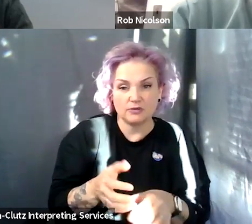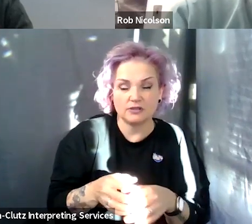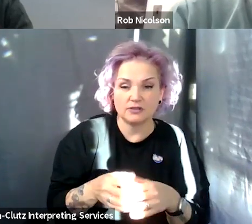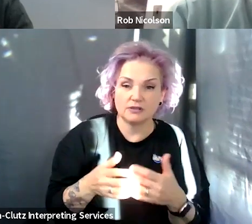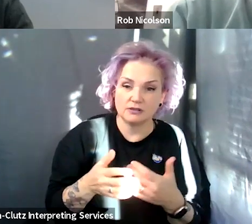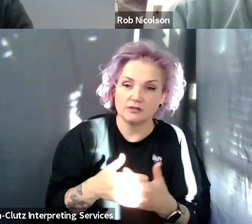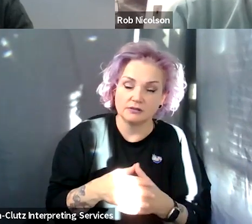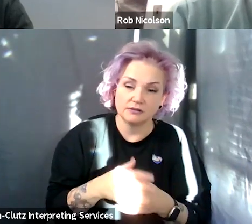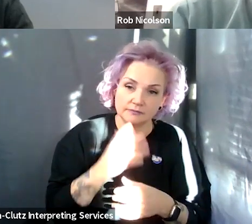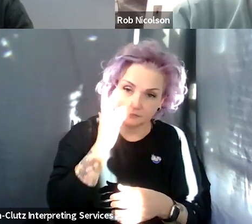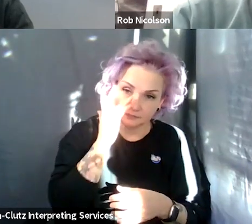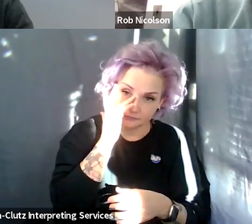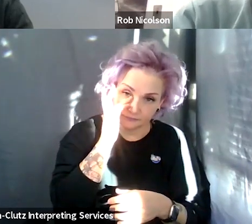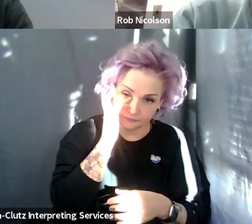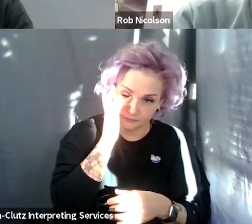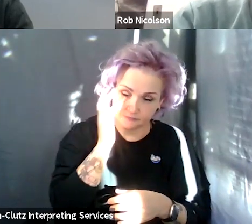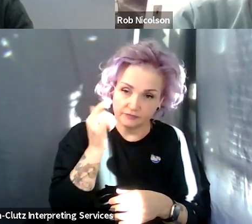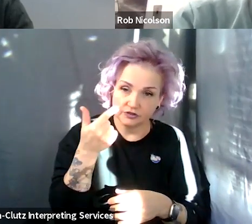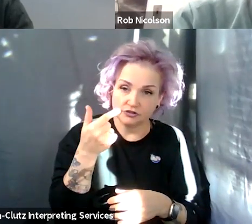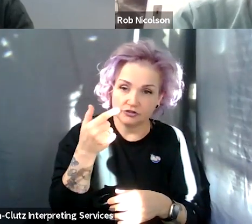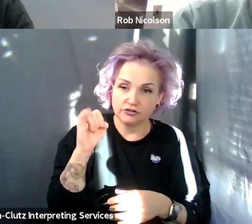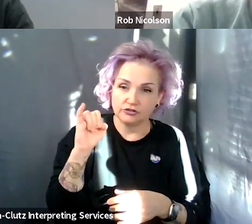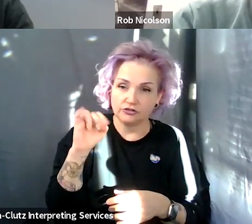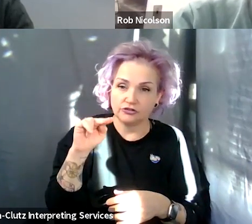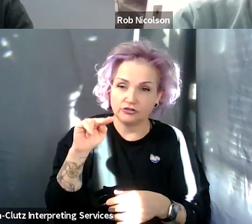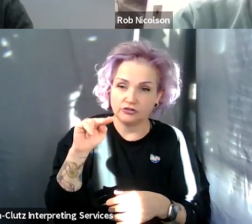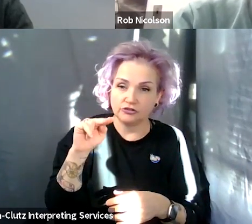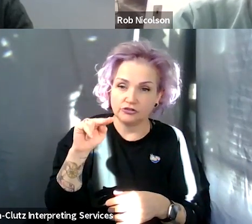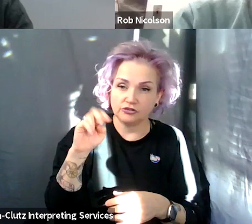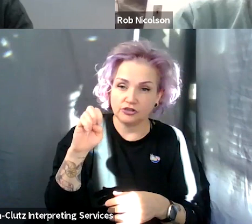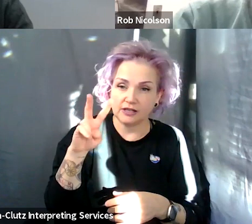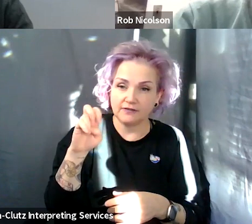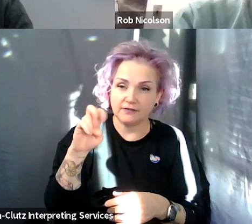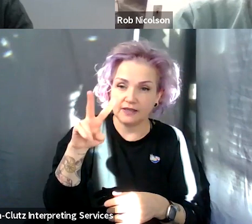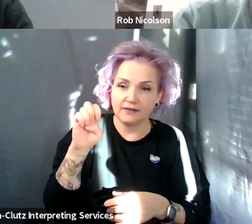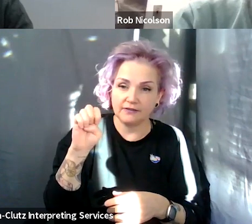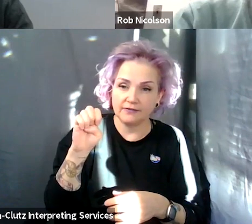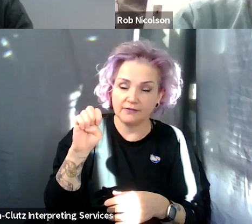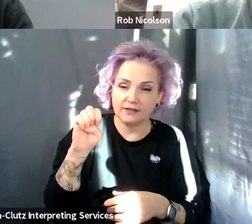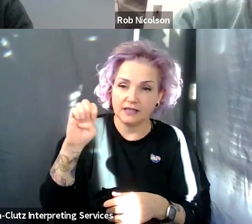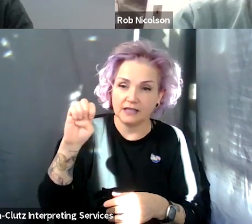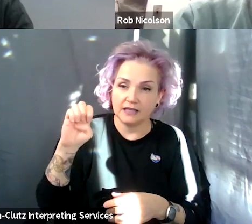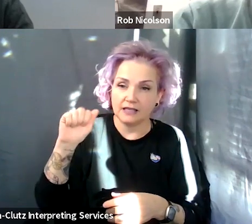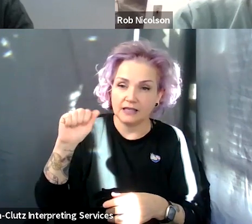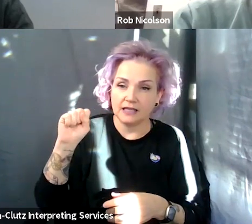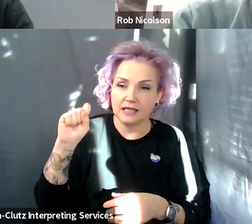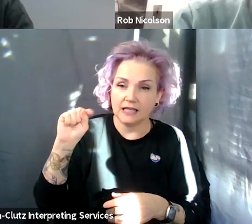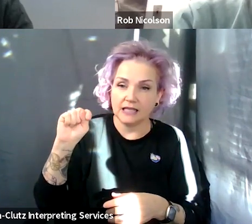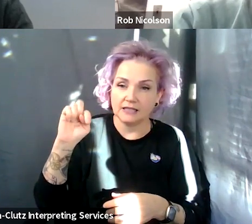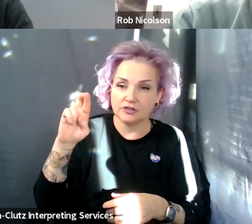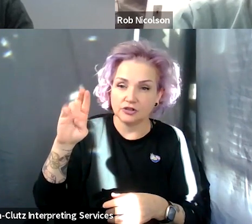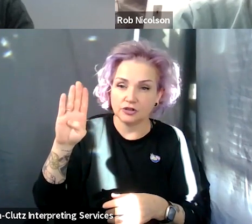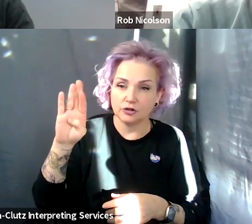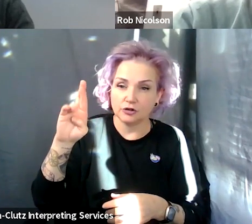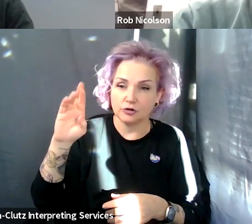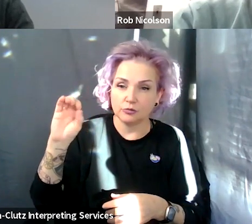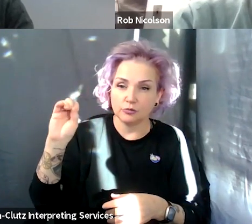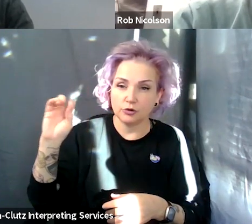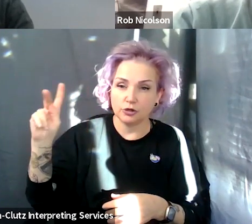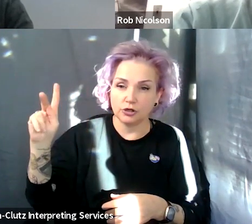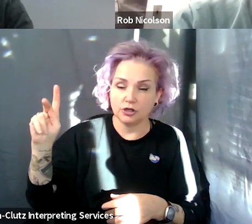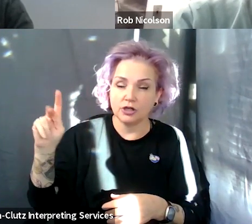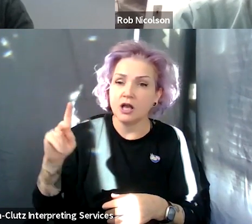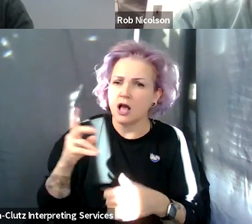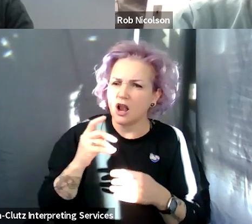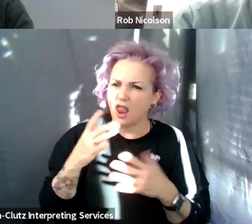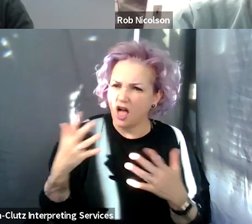from Genevieve Easterbrook, and she asked, there are lots of fascinating avenues to explore.